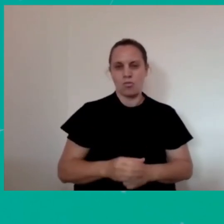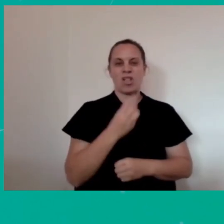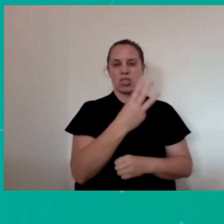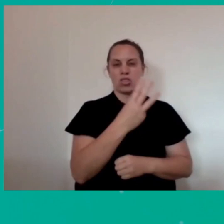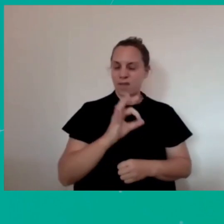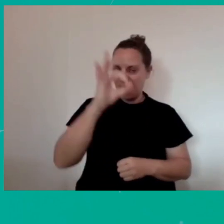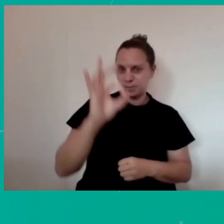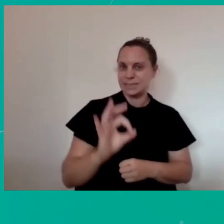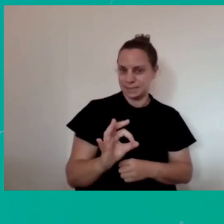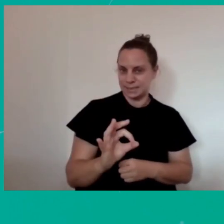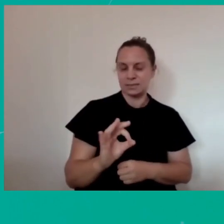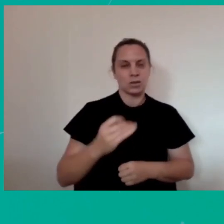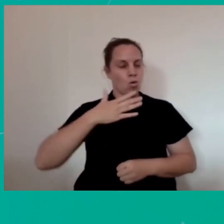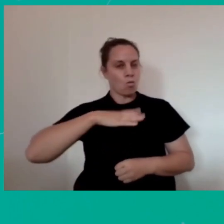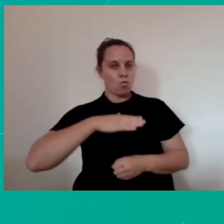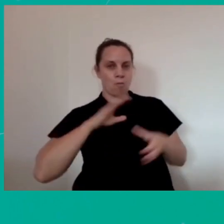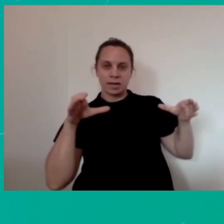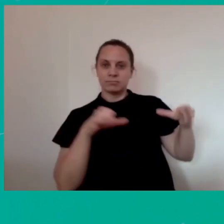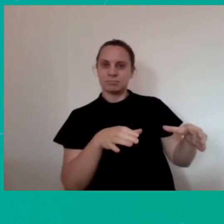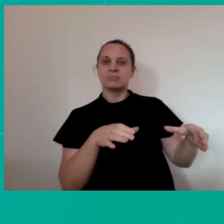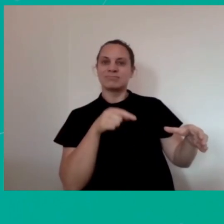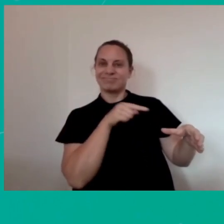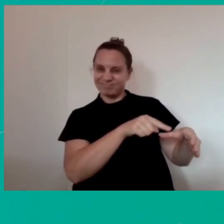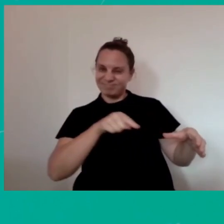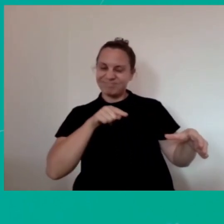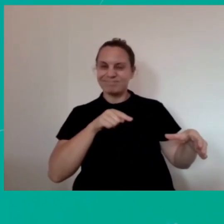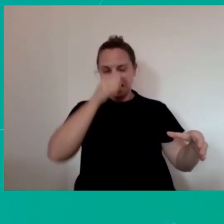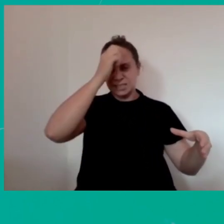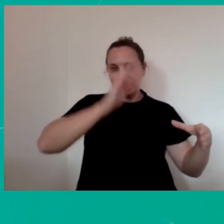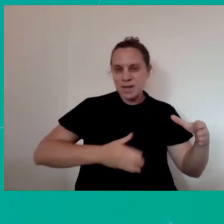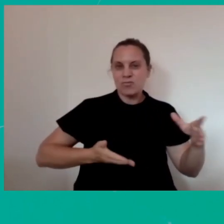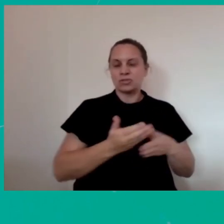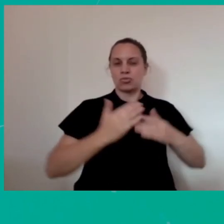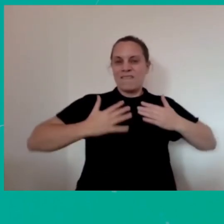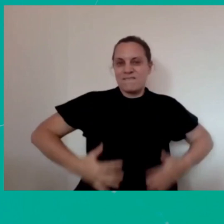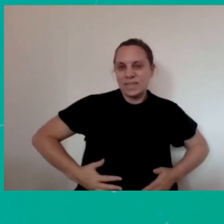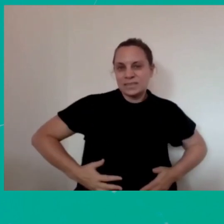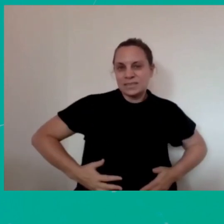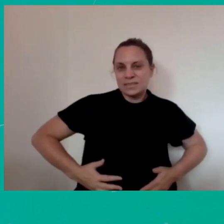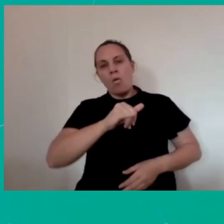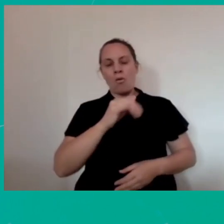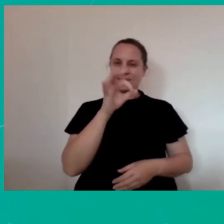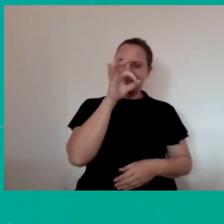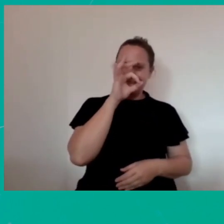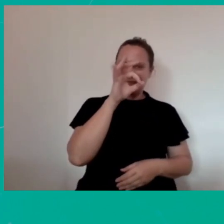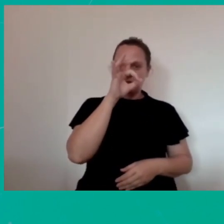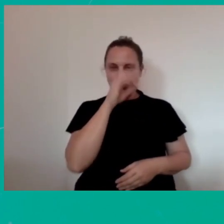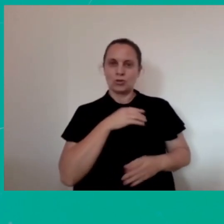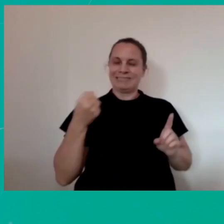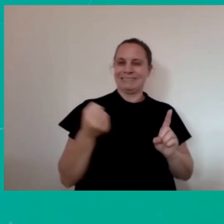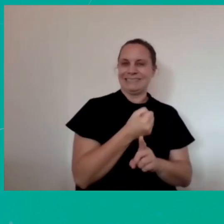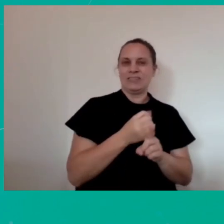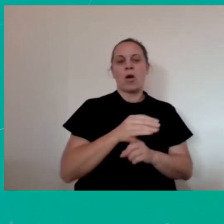35% of women in New Zealand have experienced physical and or sexual intimate partner violence in their